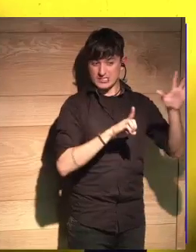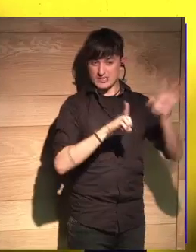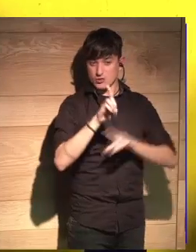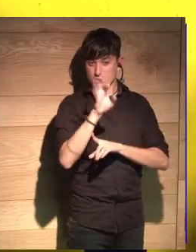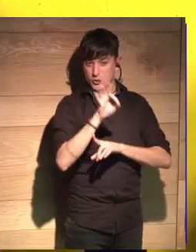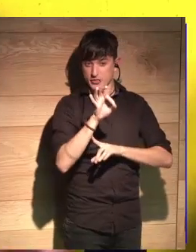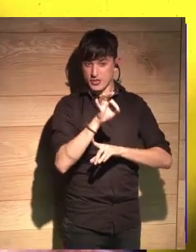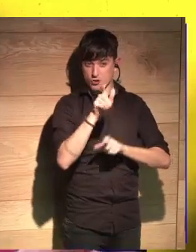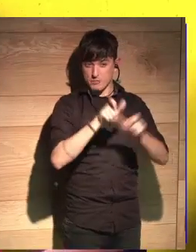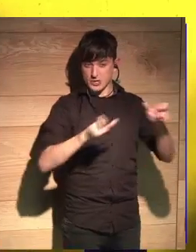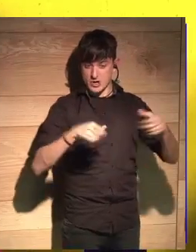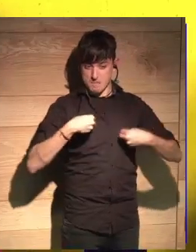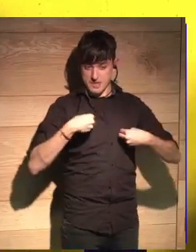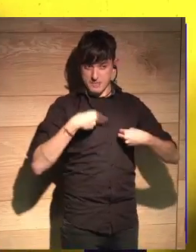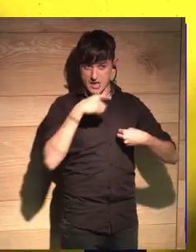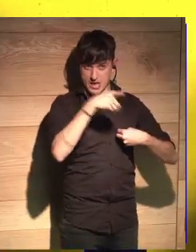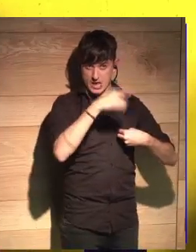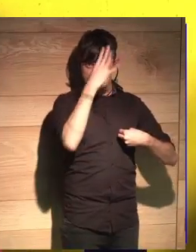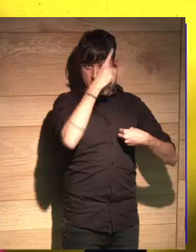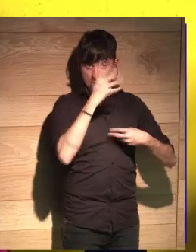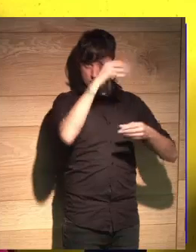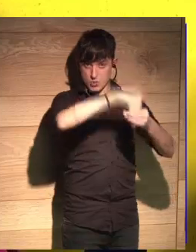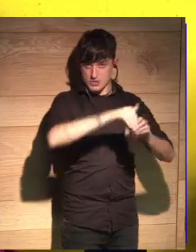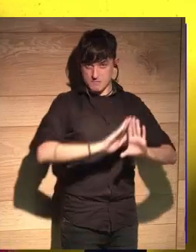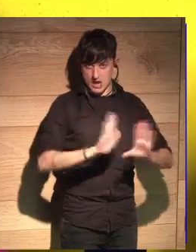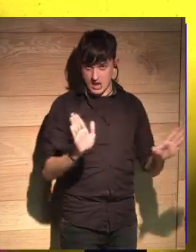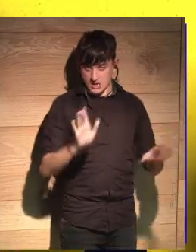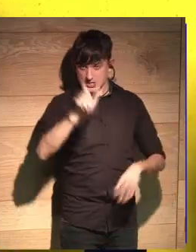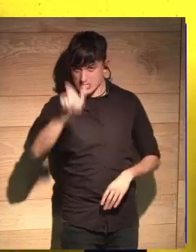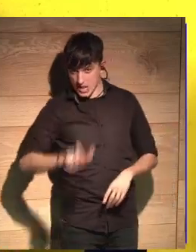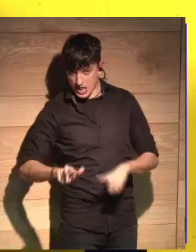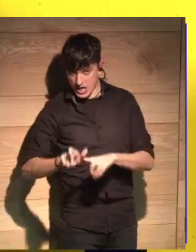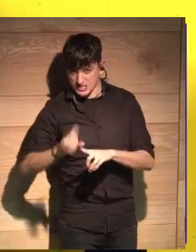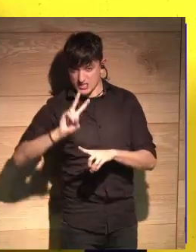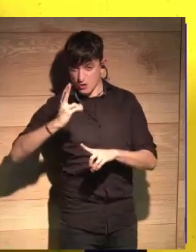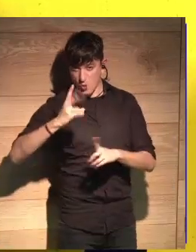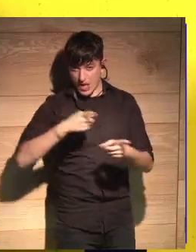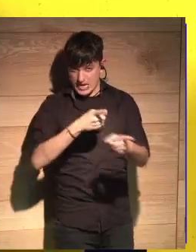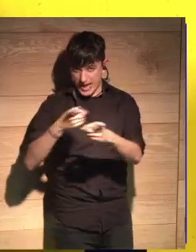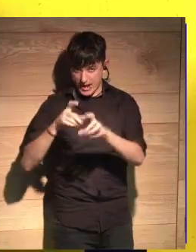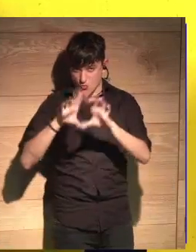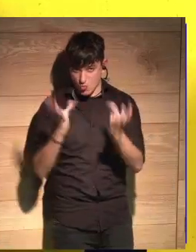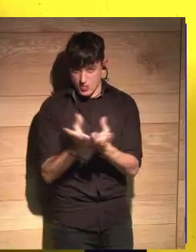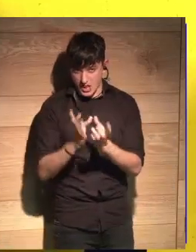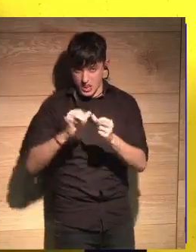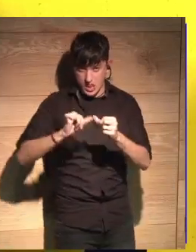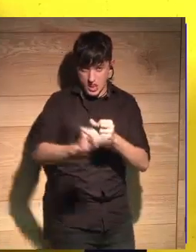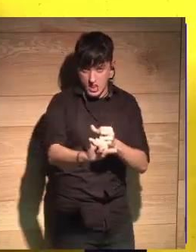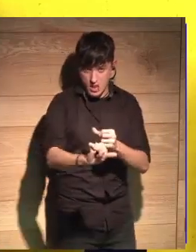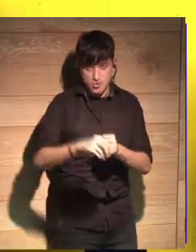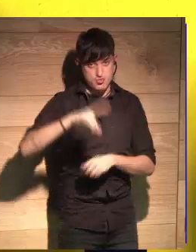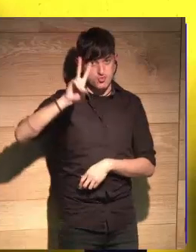voted. In Italy, since World War II, there has never been an election in Italy where less